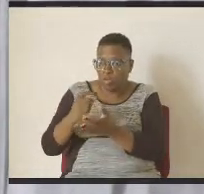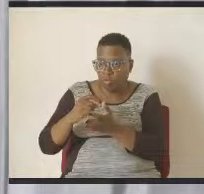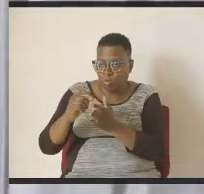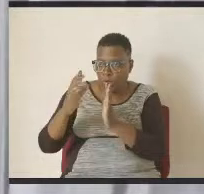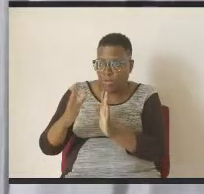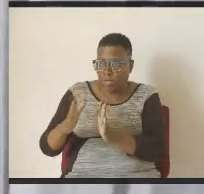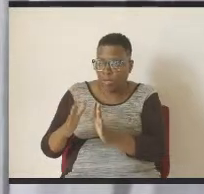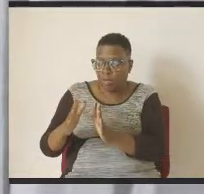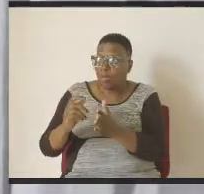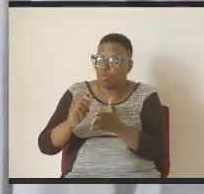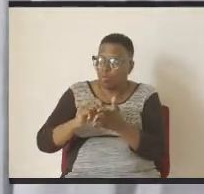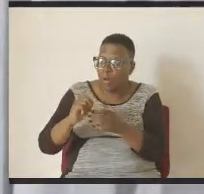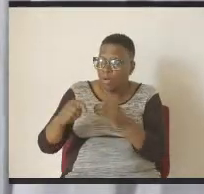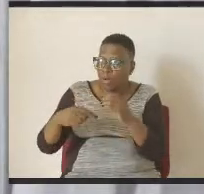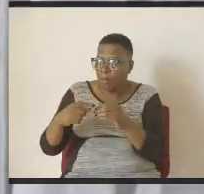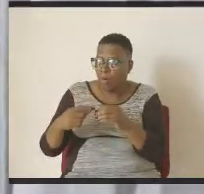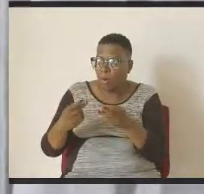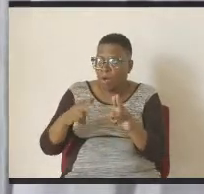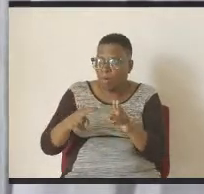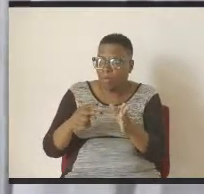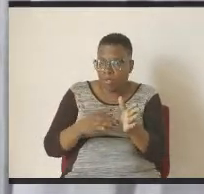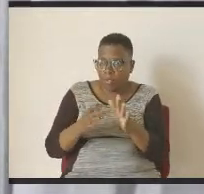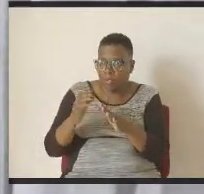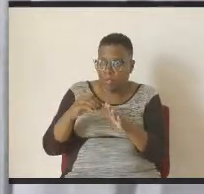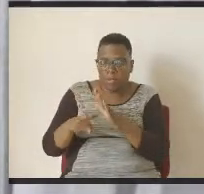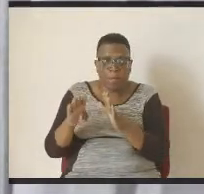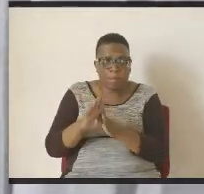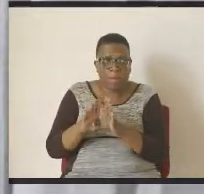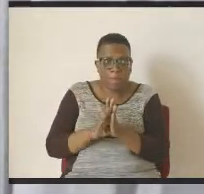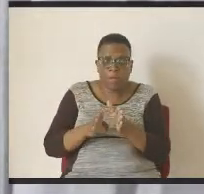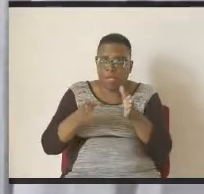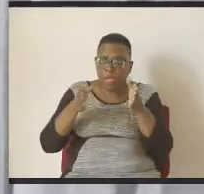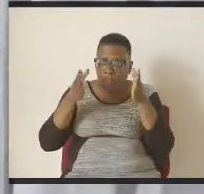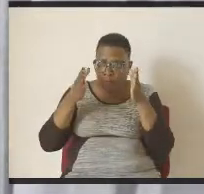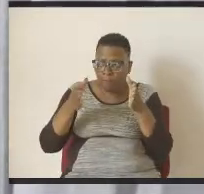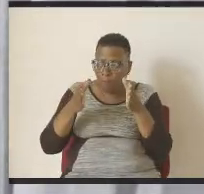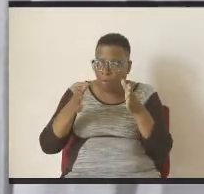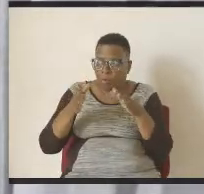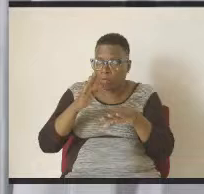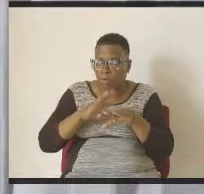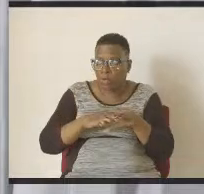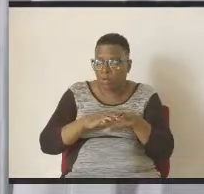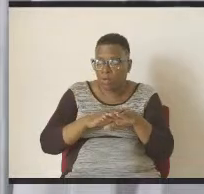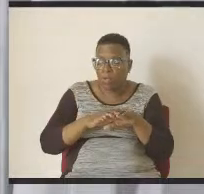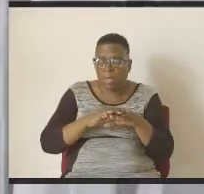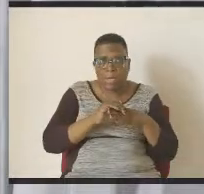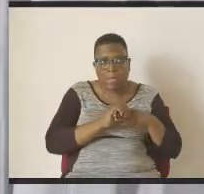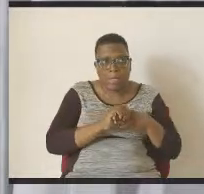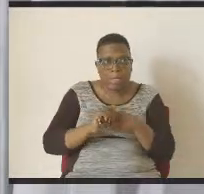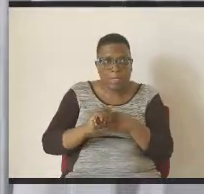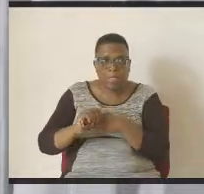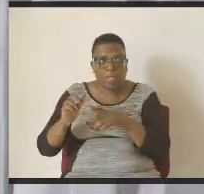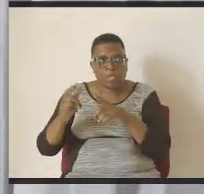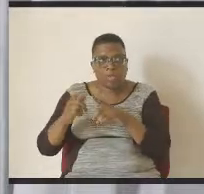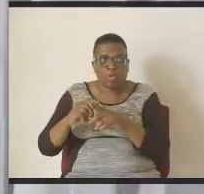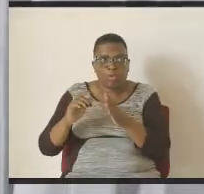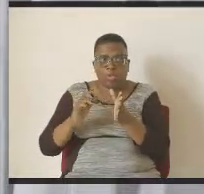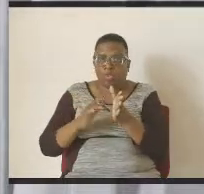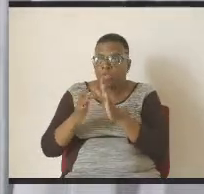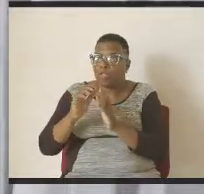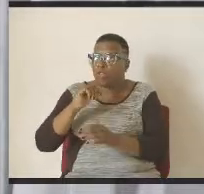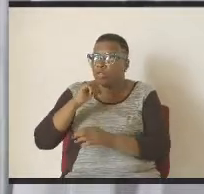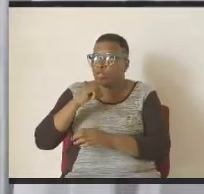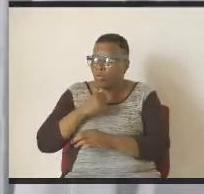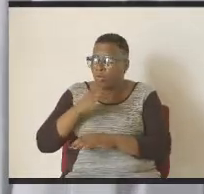dedicated in his writing is focused on leading up to Jesus' suffering on the